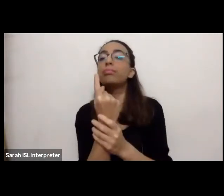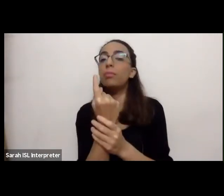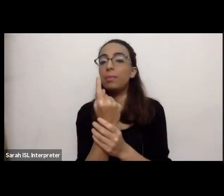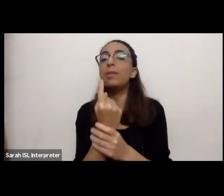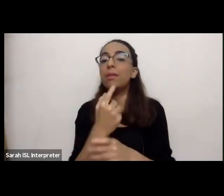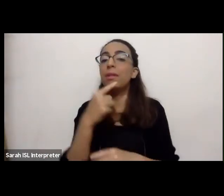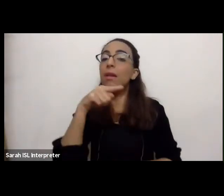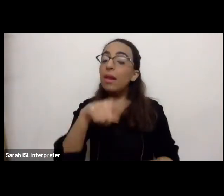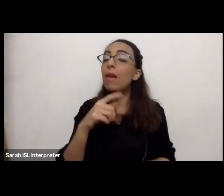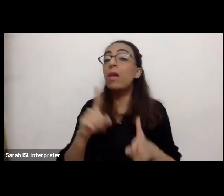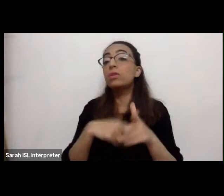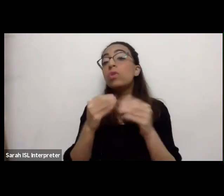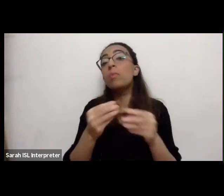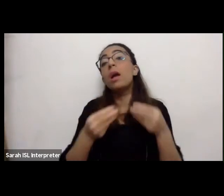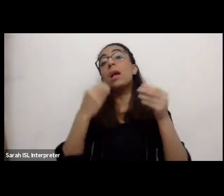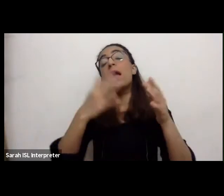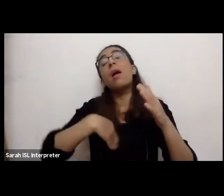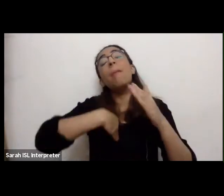more than